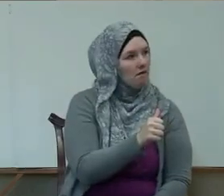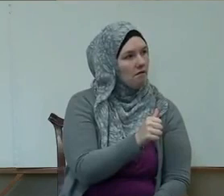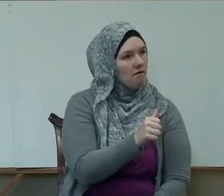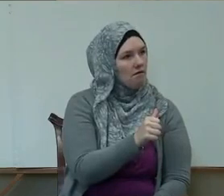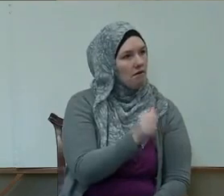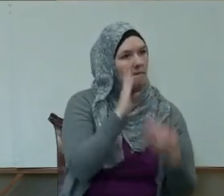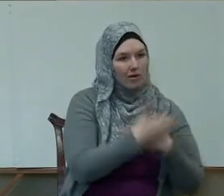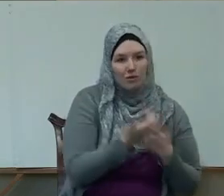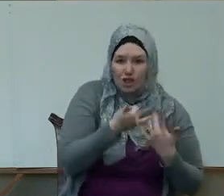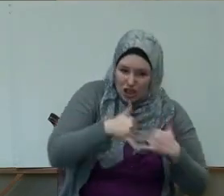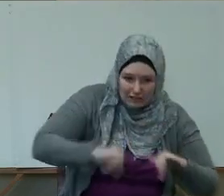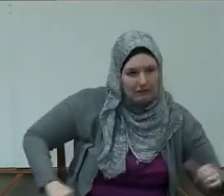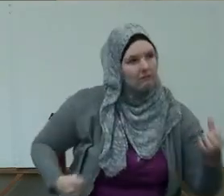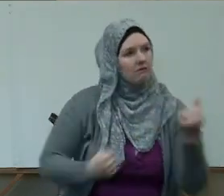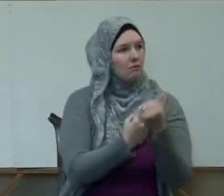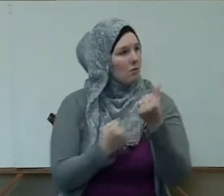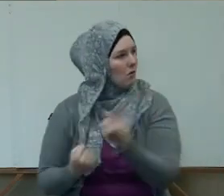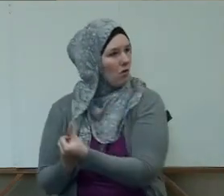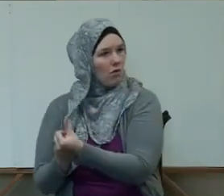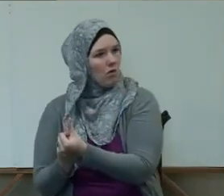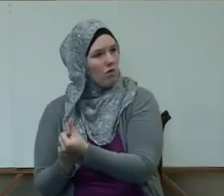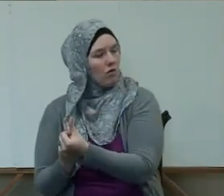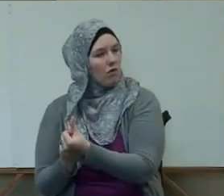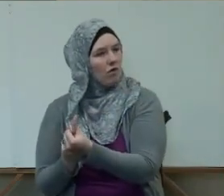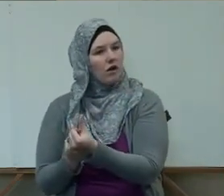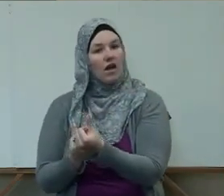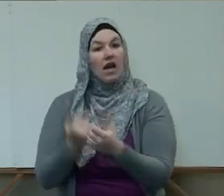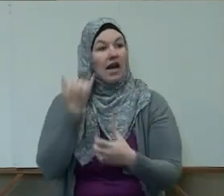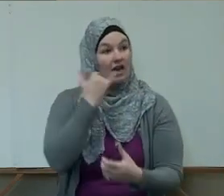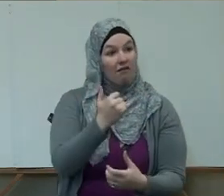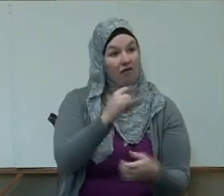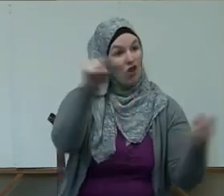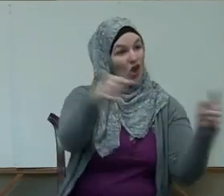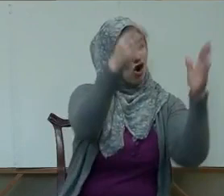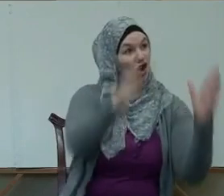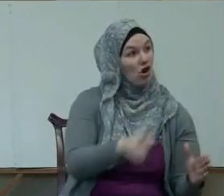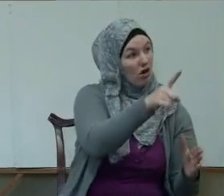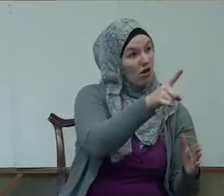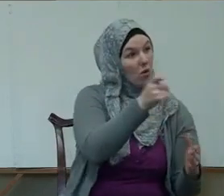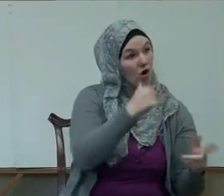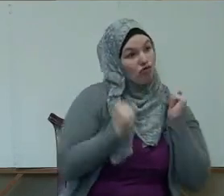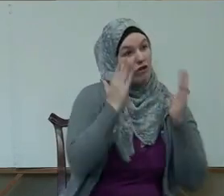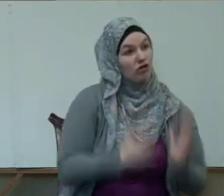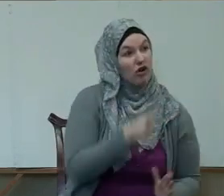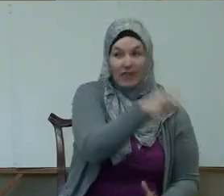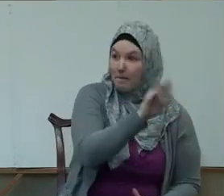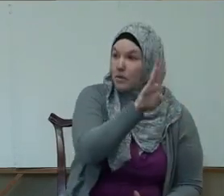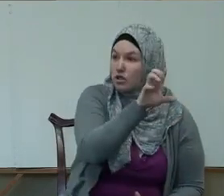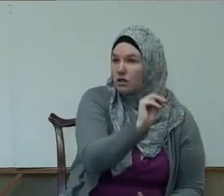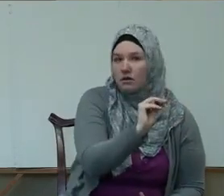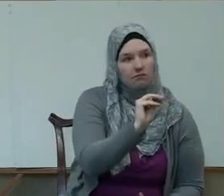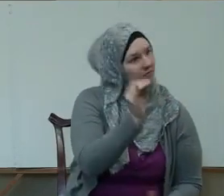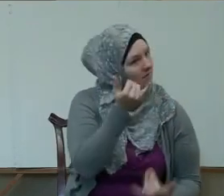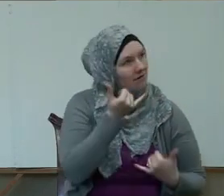we should do it again as a perpetrator, whether the perpetrator is a Muslim or non-Muslim. That is the law in